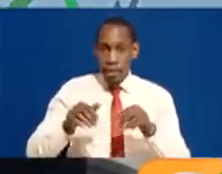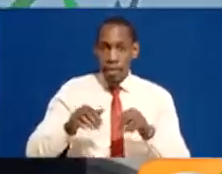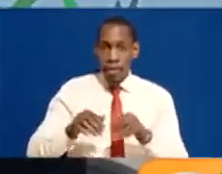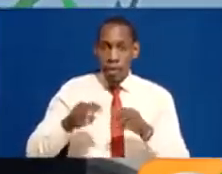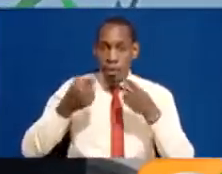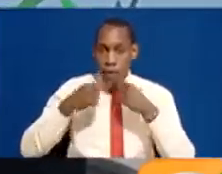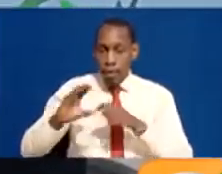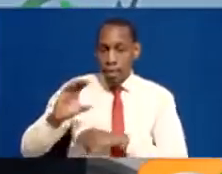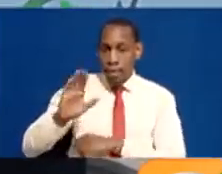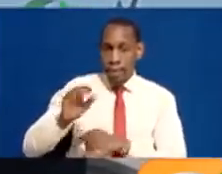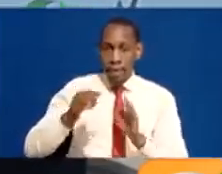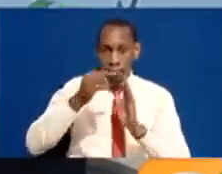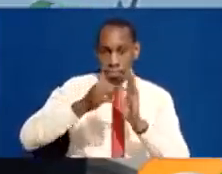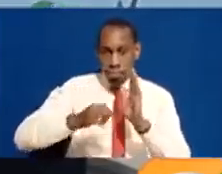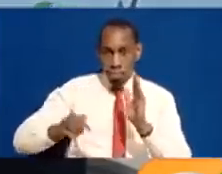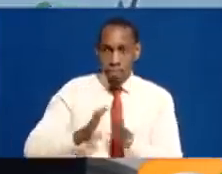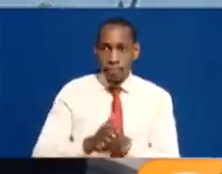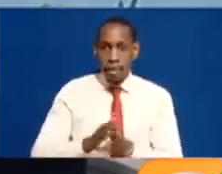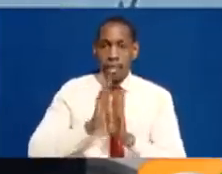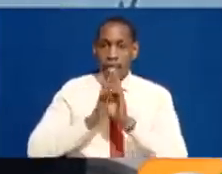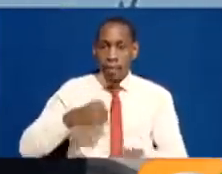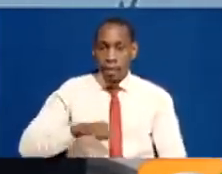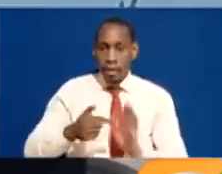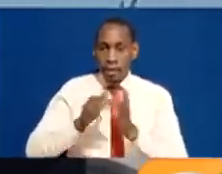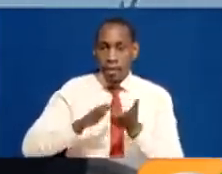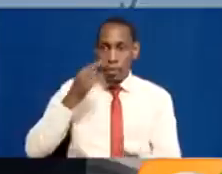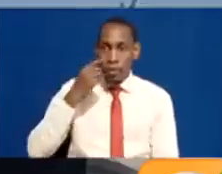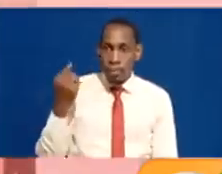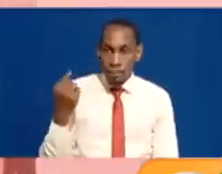name his cabinet lineup. Sam Gituku reports.